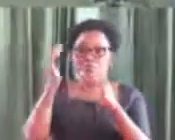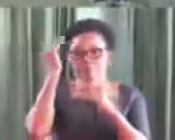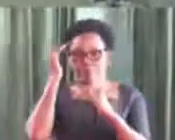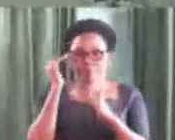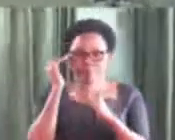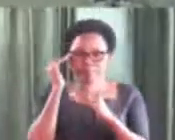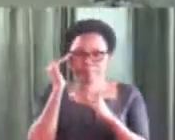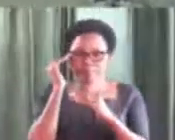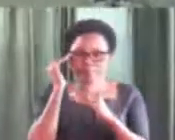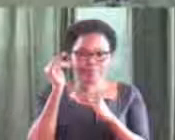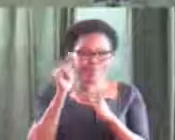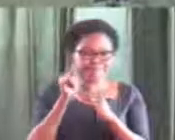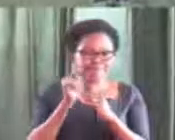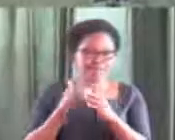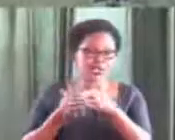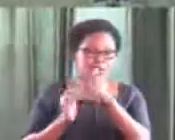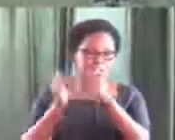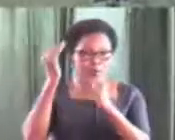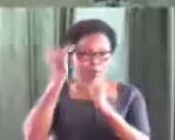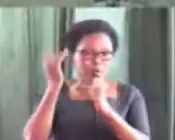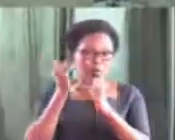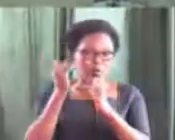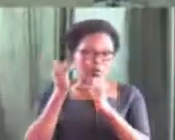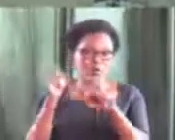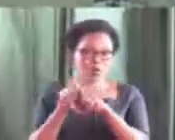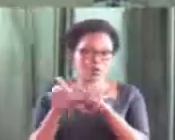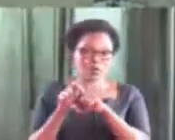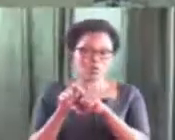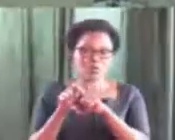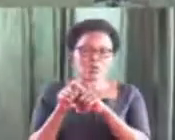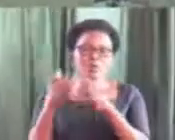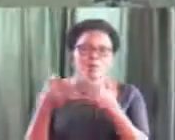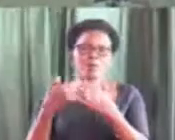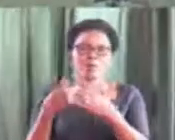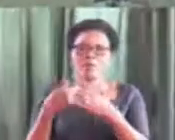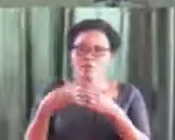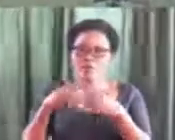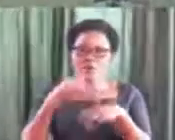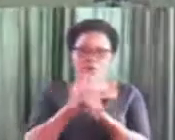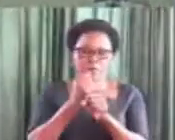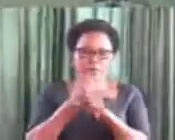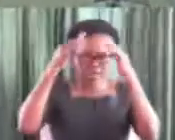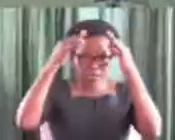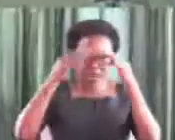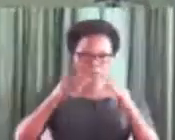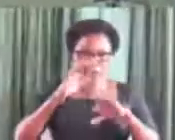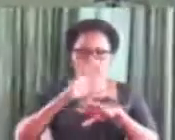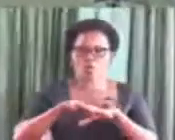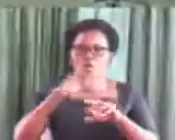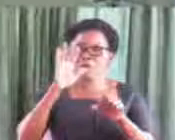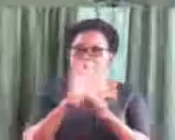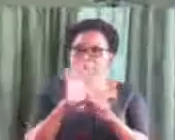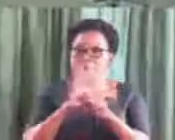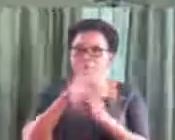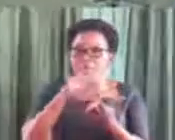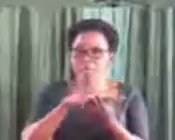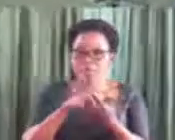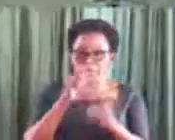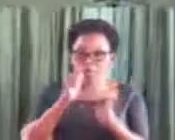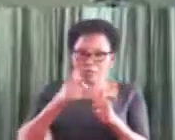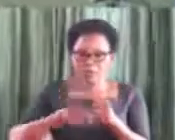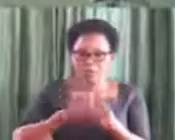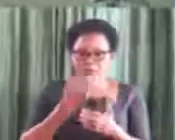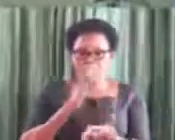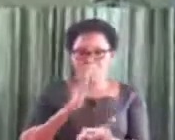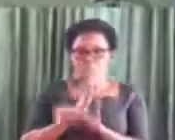The court has also had occasion to determine quite a number of cases, which I'm sure you, my Lord, may